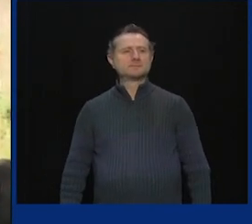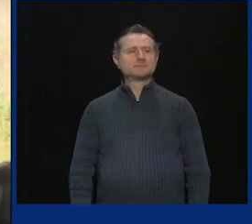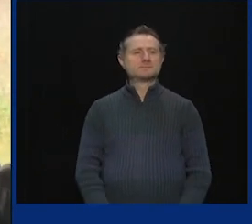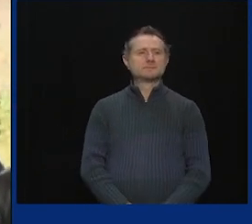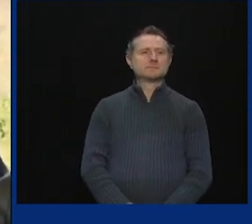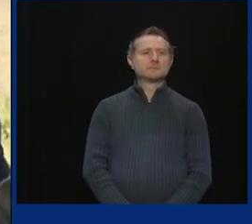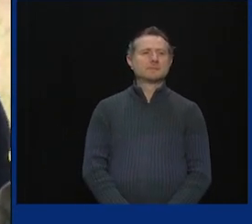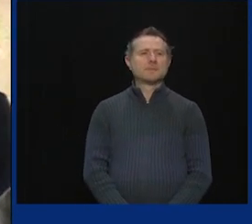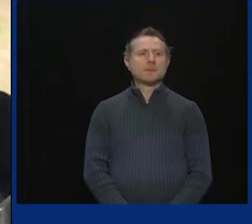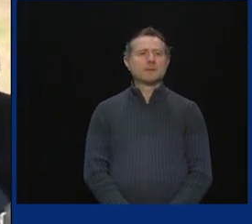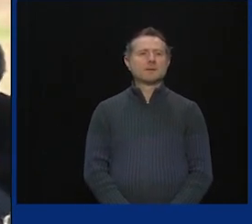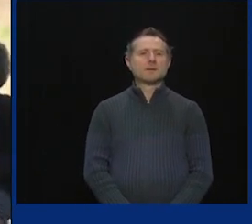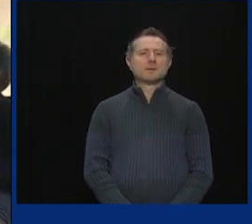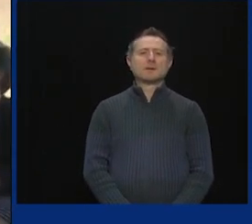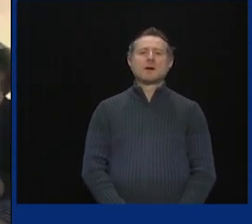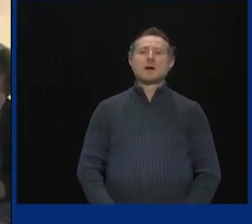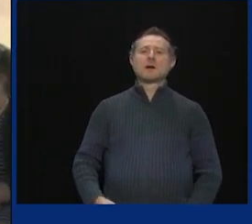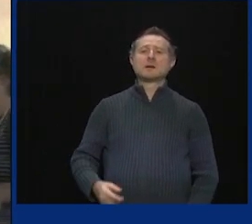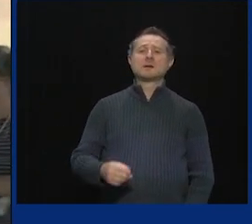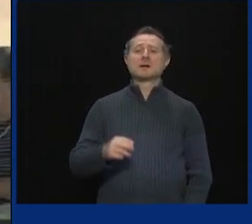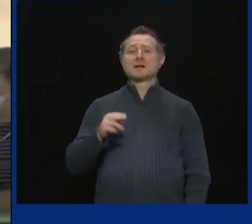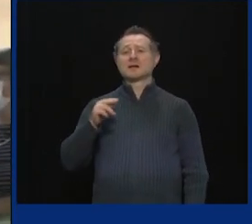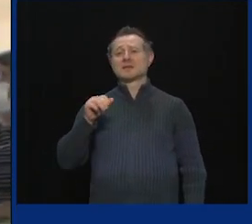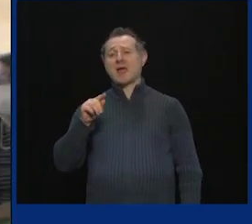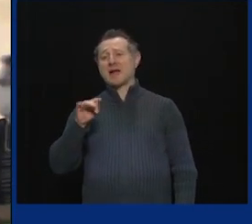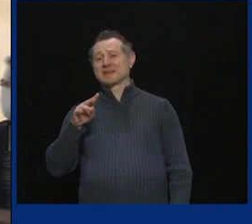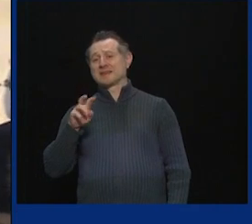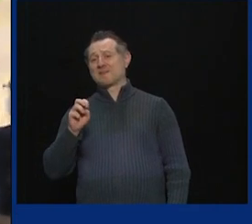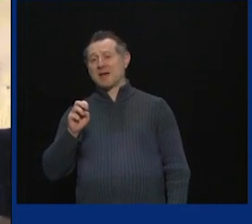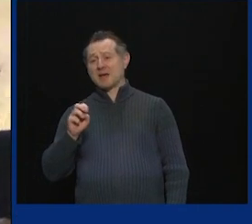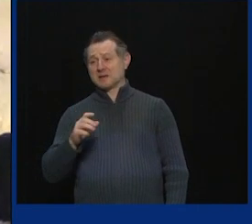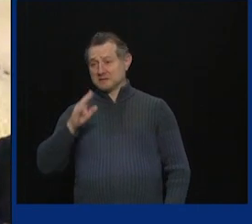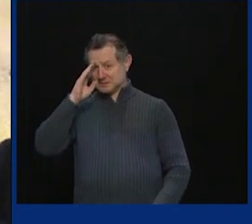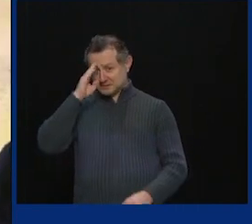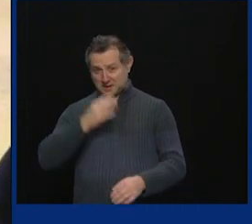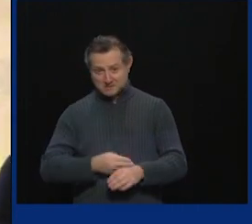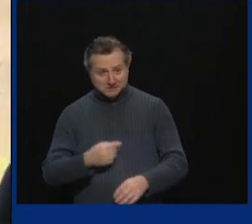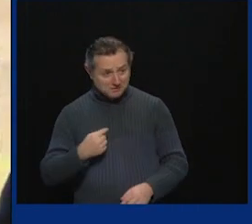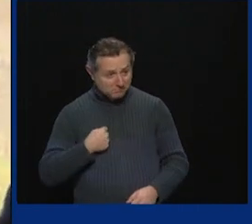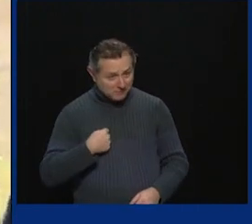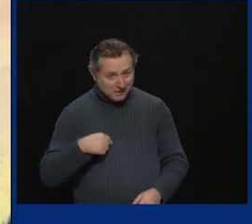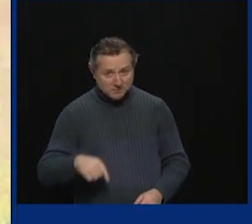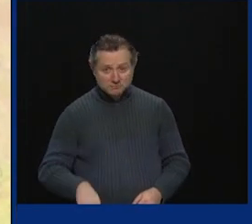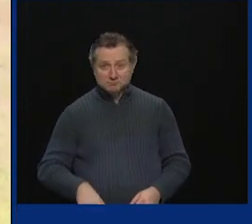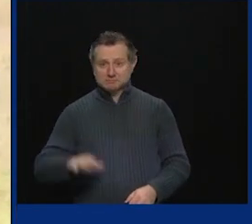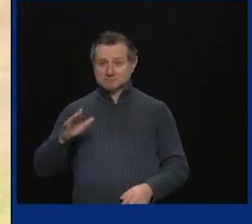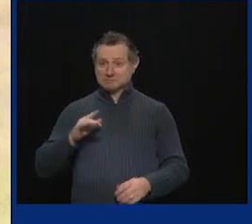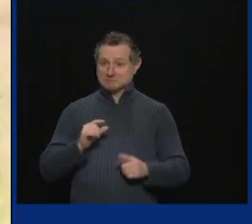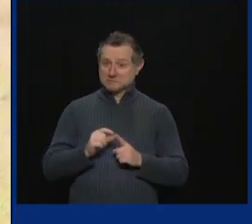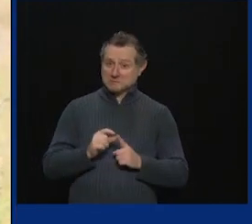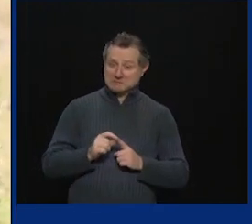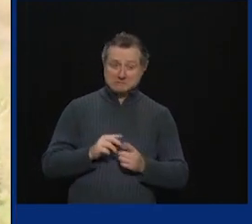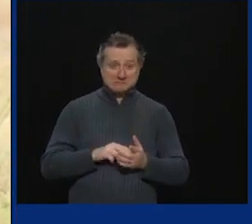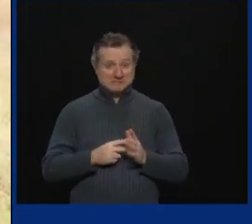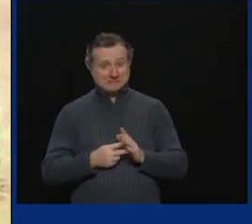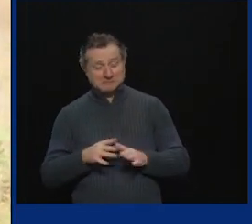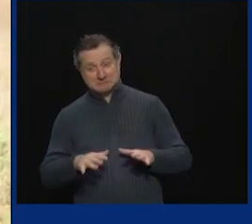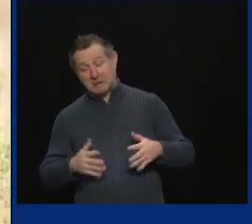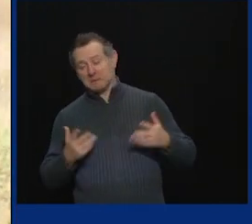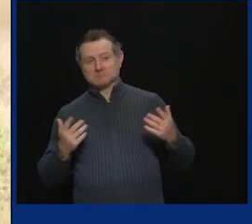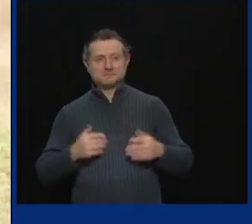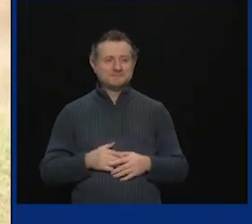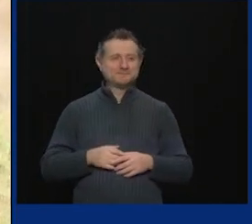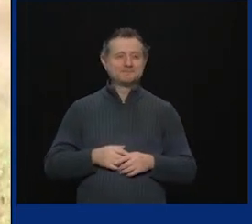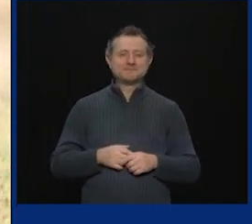Native son. I'm not sure what that means, especially in our location and where we are right now. It's great to be here, and I'd like to